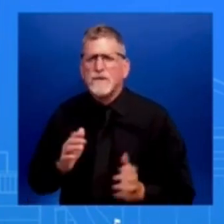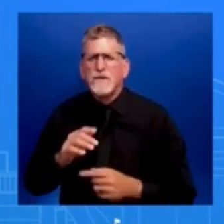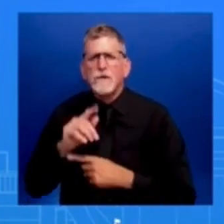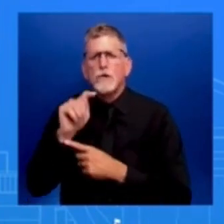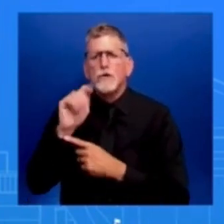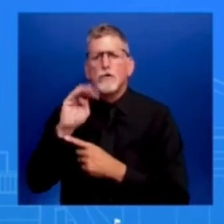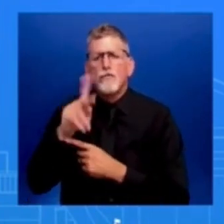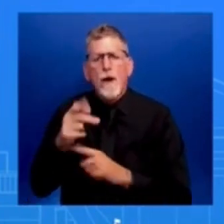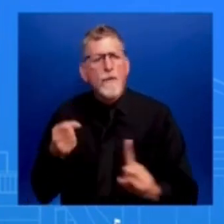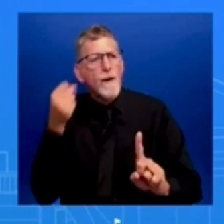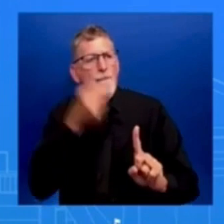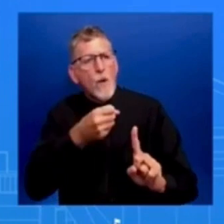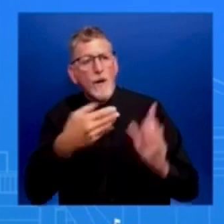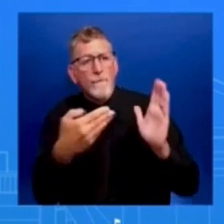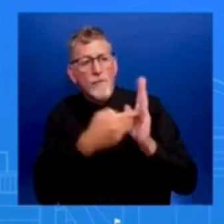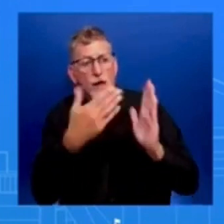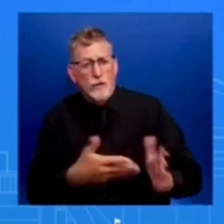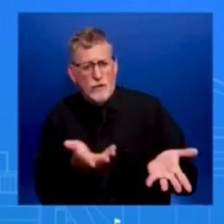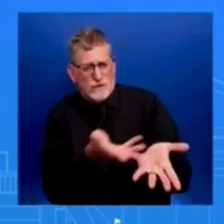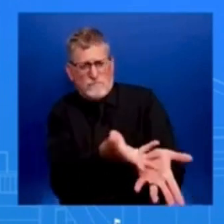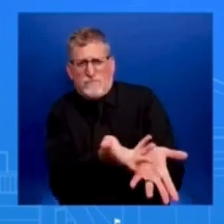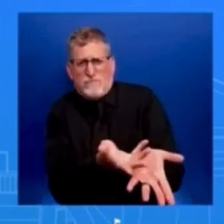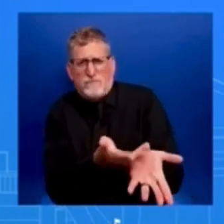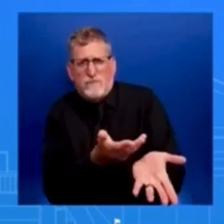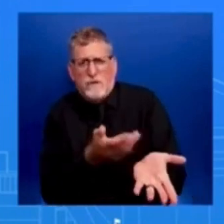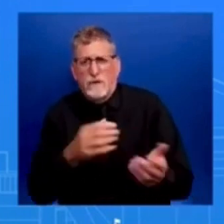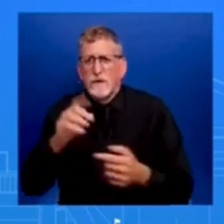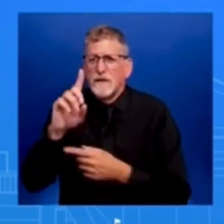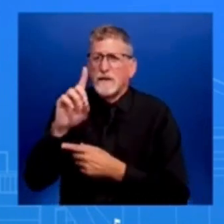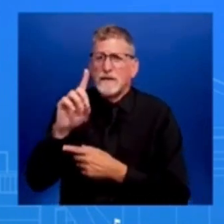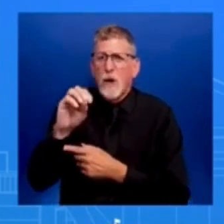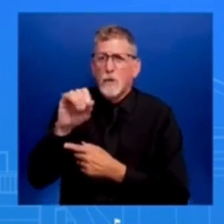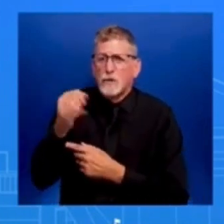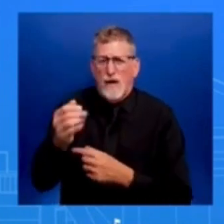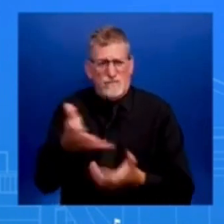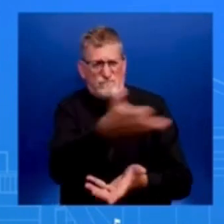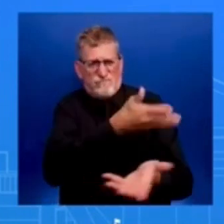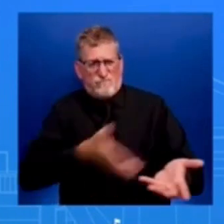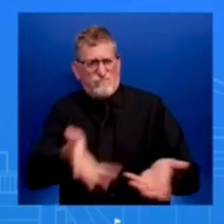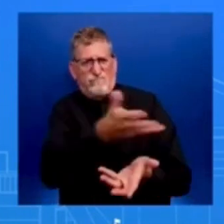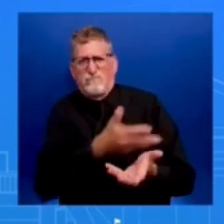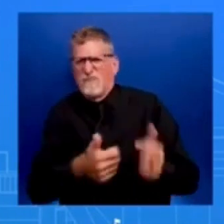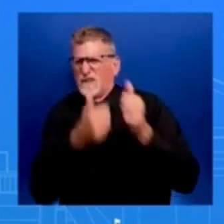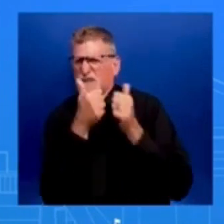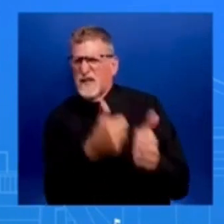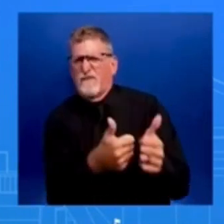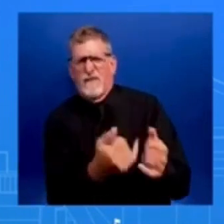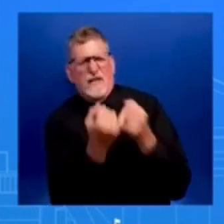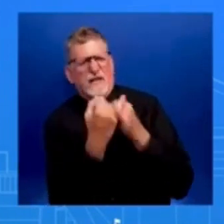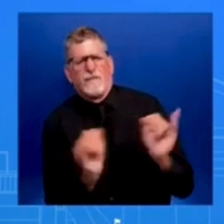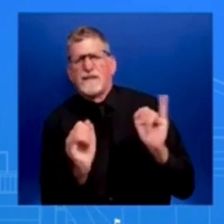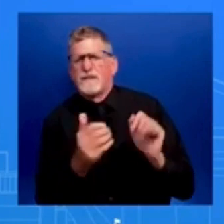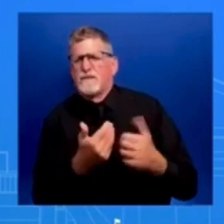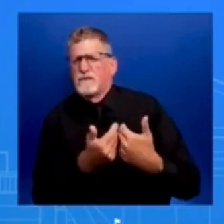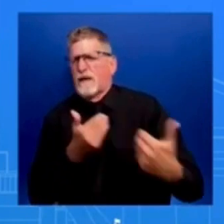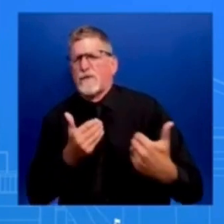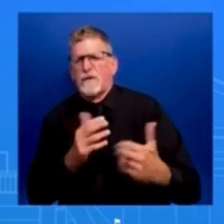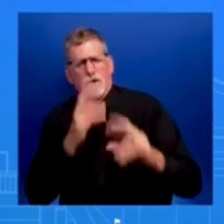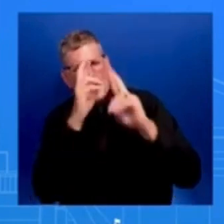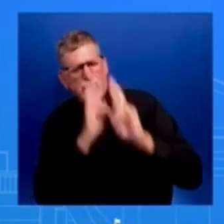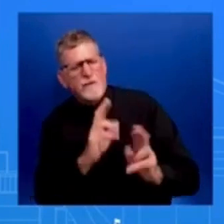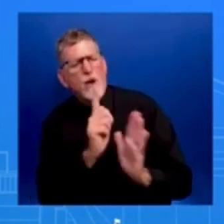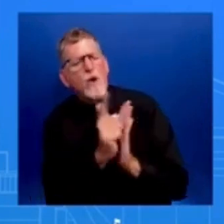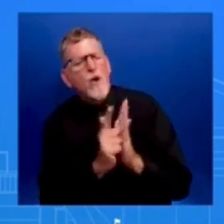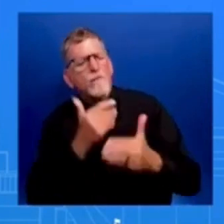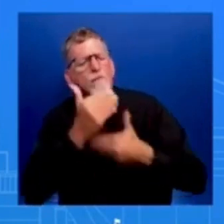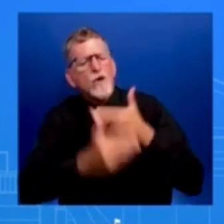the Department of Justice is independent. We give them the space to be independent, and we respect the rule of law. I'm just not going to get into details